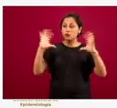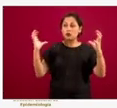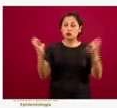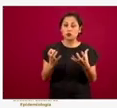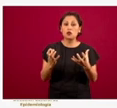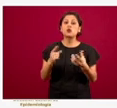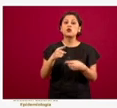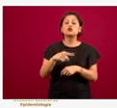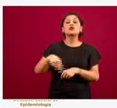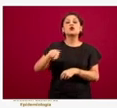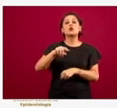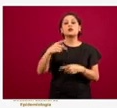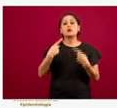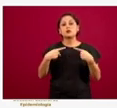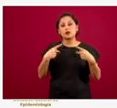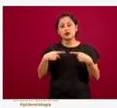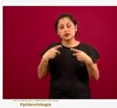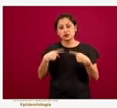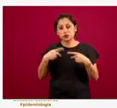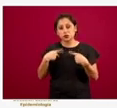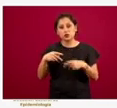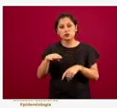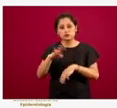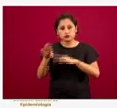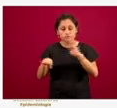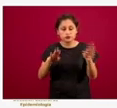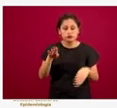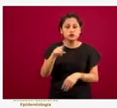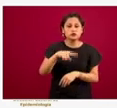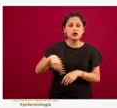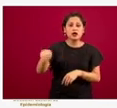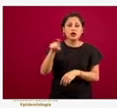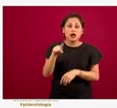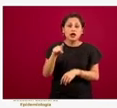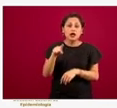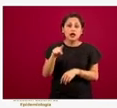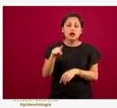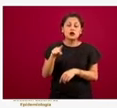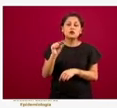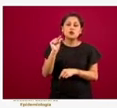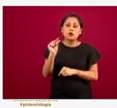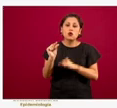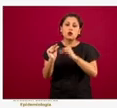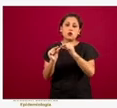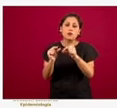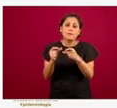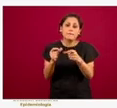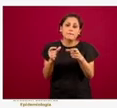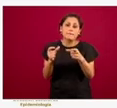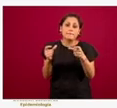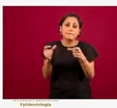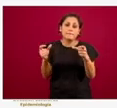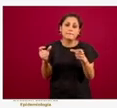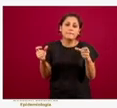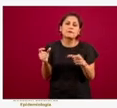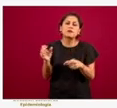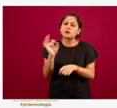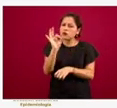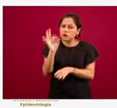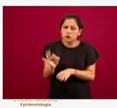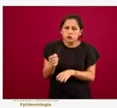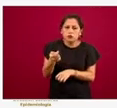The global lethality rate is increasing, although it is increasing little by little, but it has continued